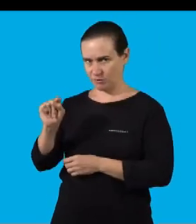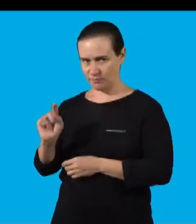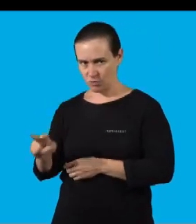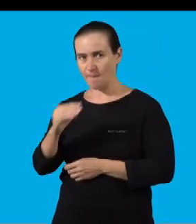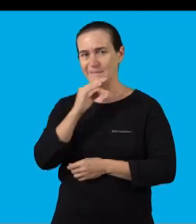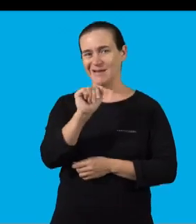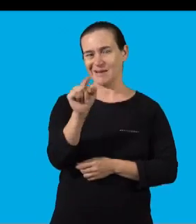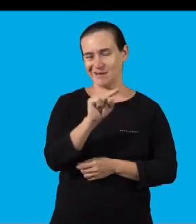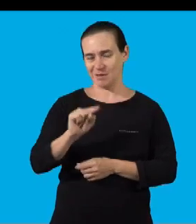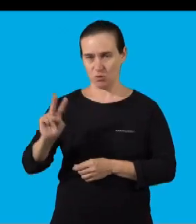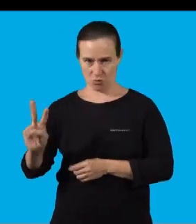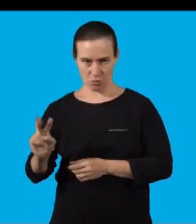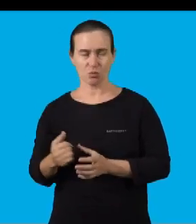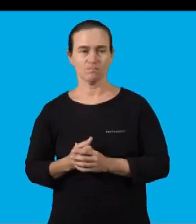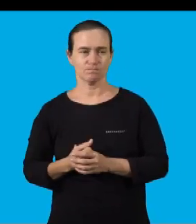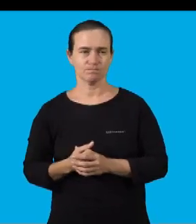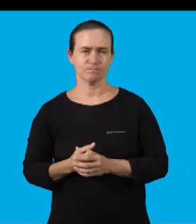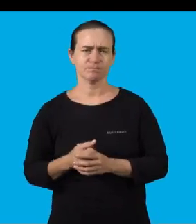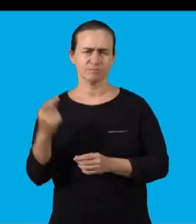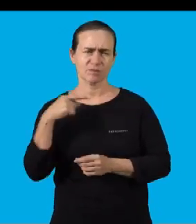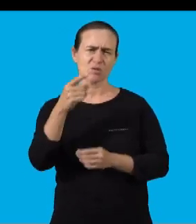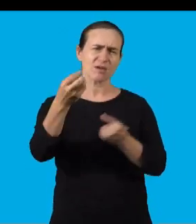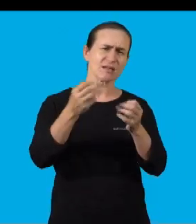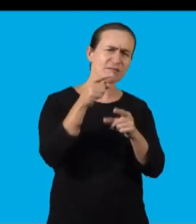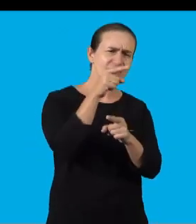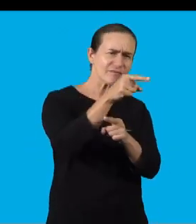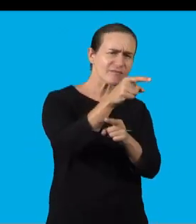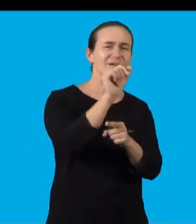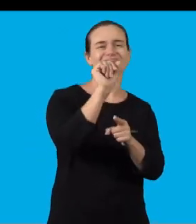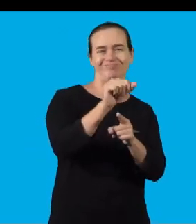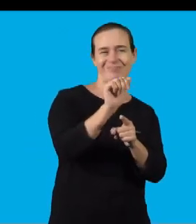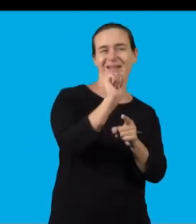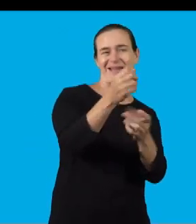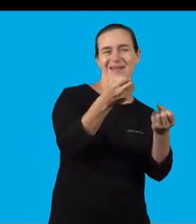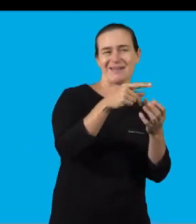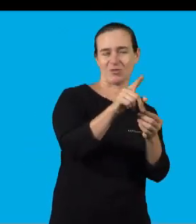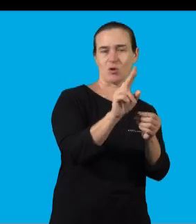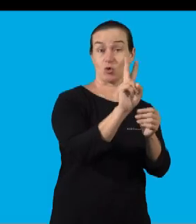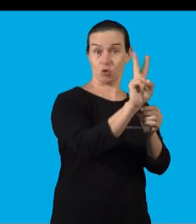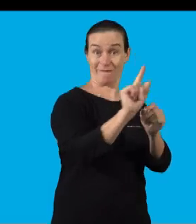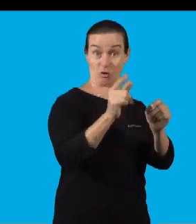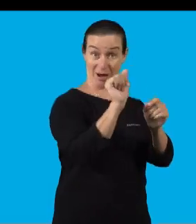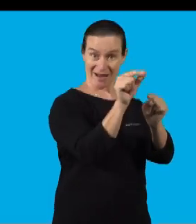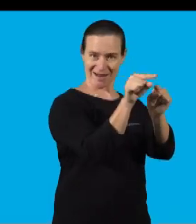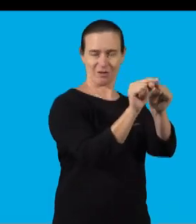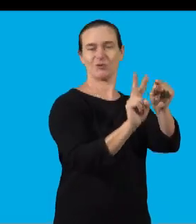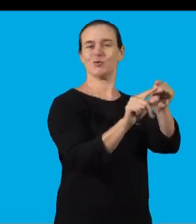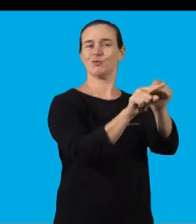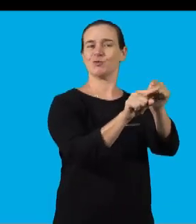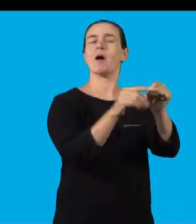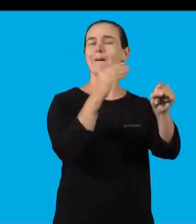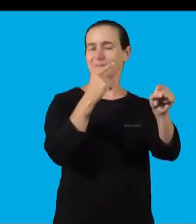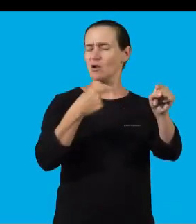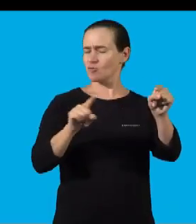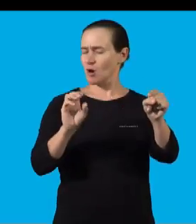2, that means a is equals to 2. And if we look at what we were given, a is equals to 2. So we know that we are moving in